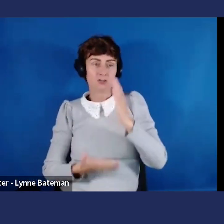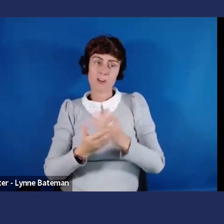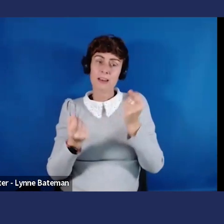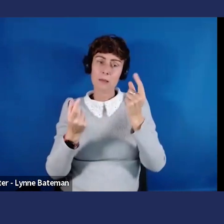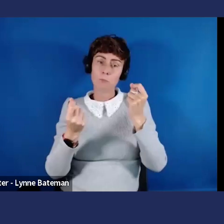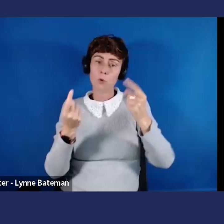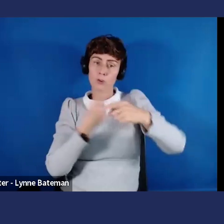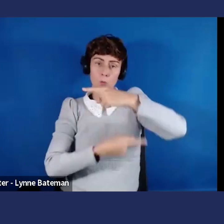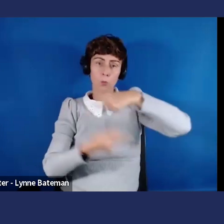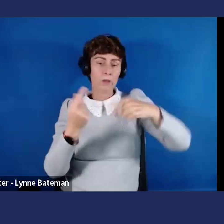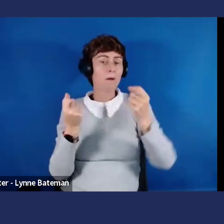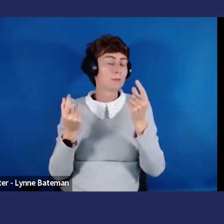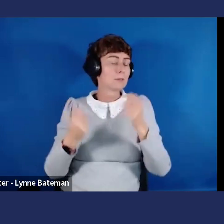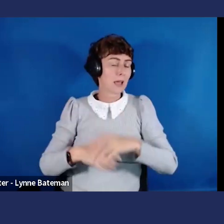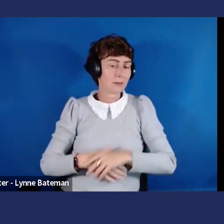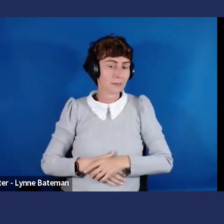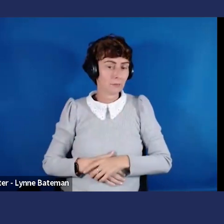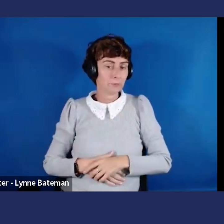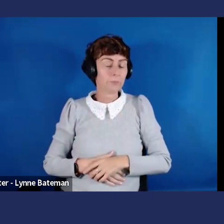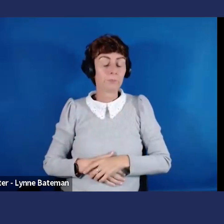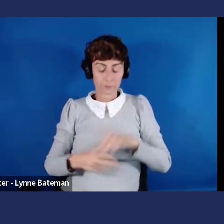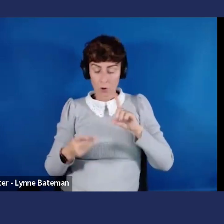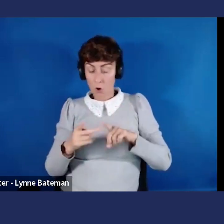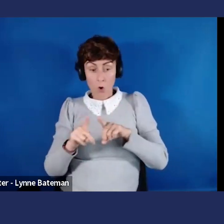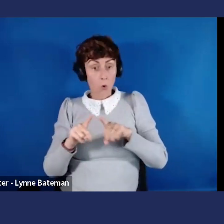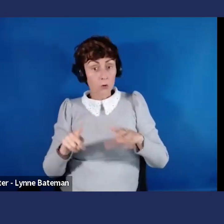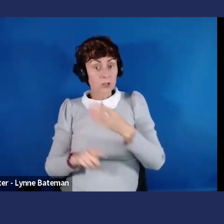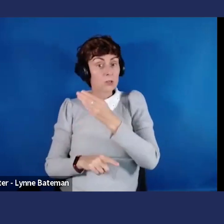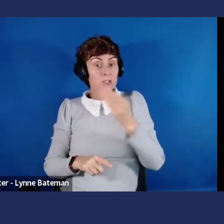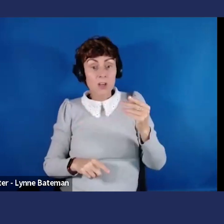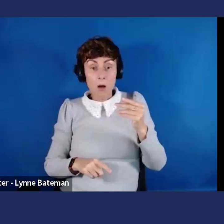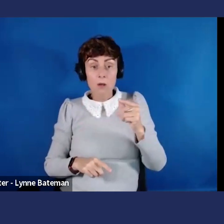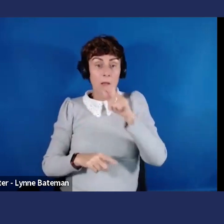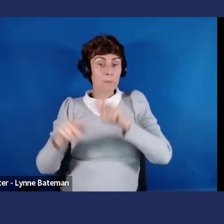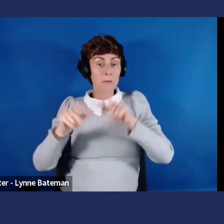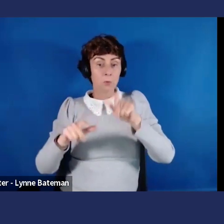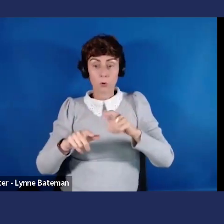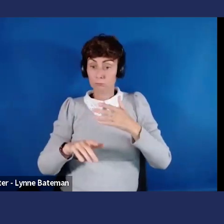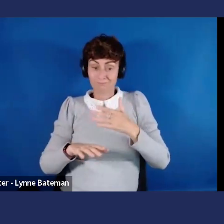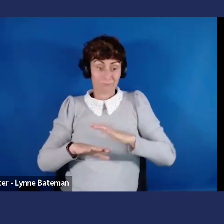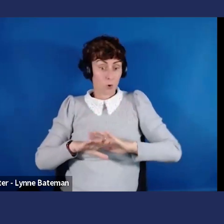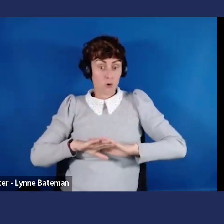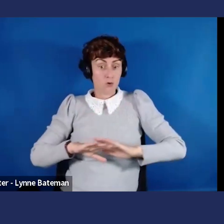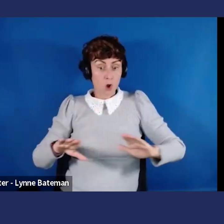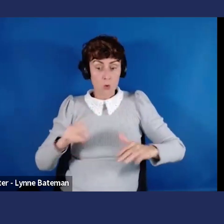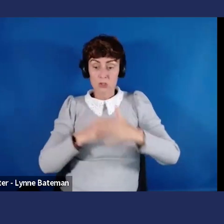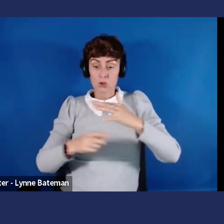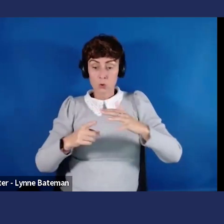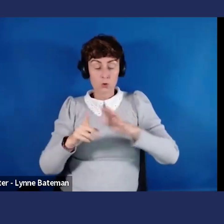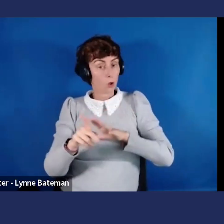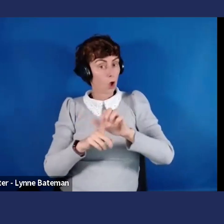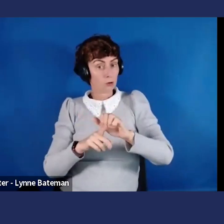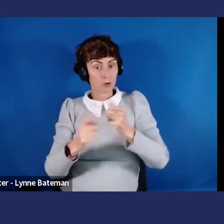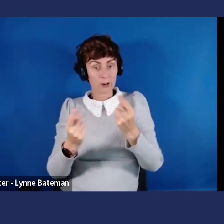And then on top of that, we may have people that may not have those socioeconomic and social cultural issues, However, they may have had a very,